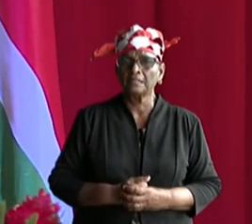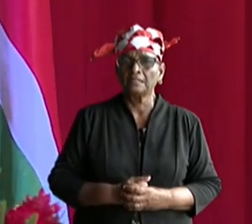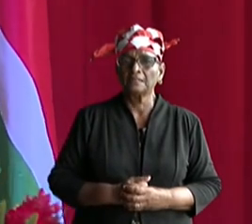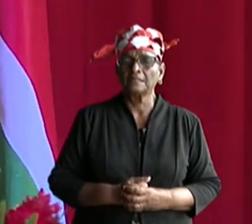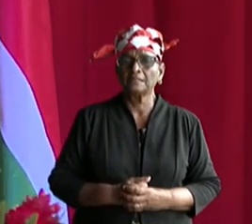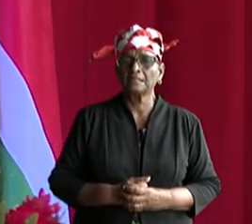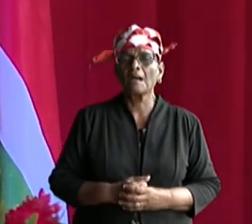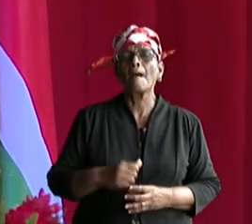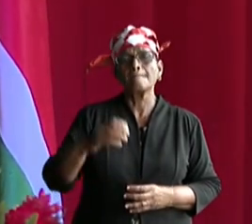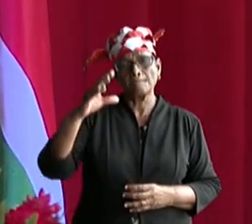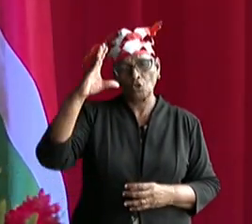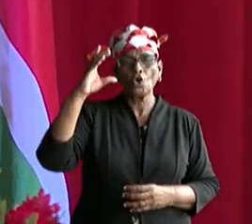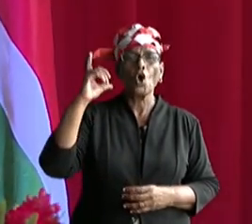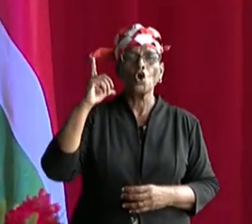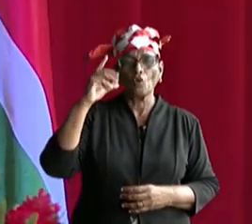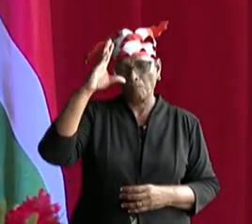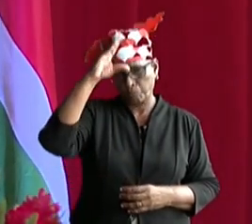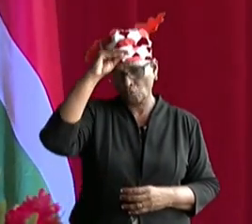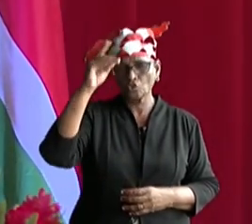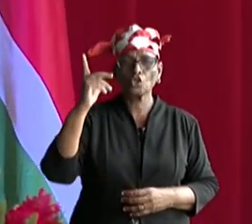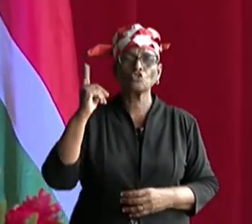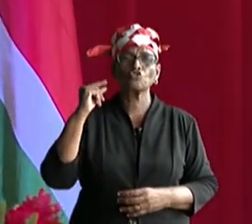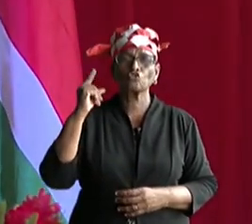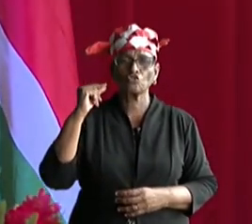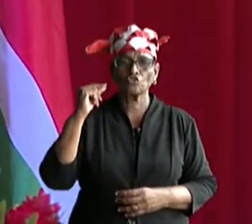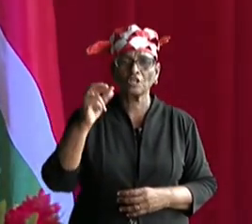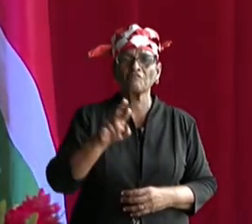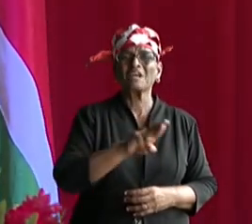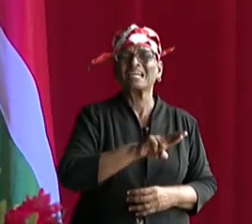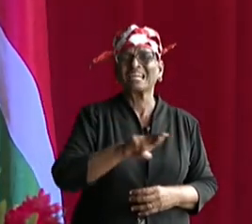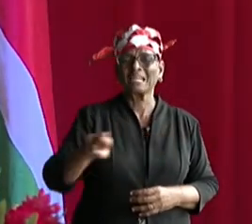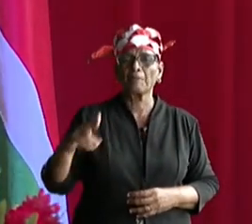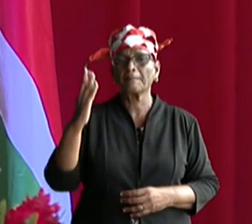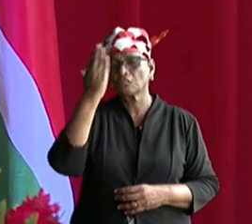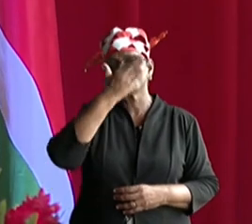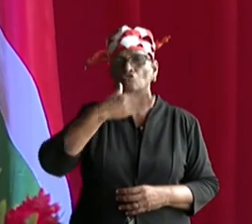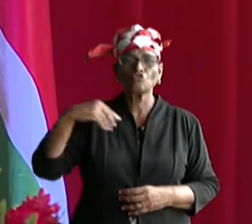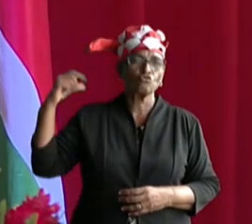brothers and sisters of the Republic of Suriname,